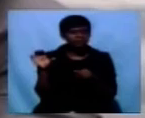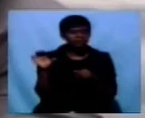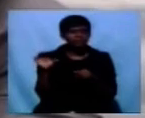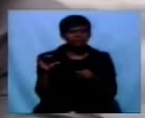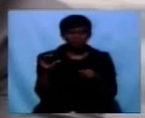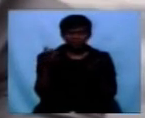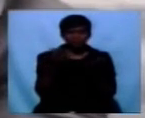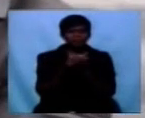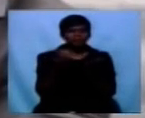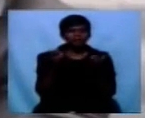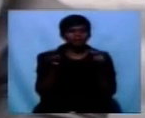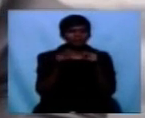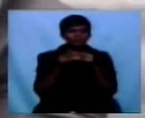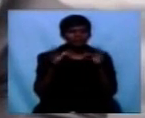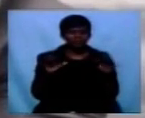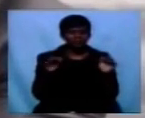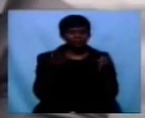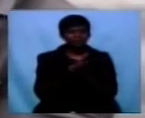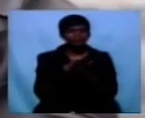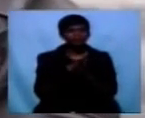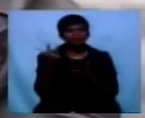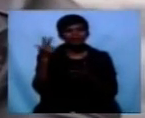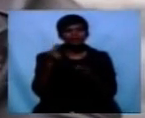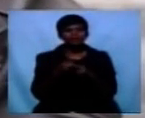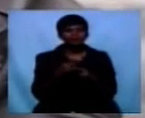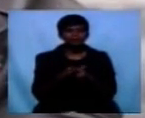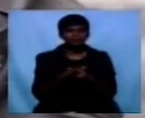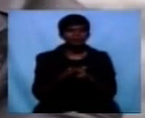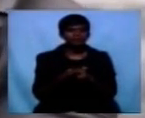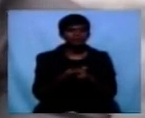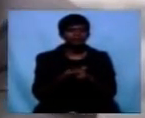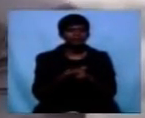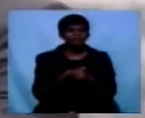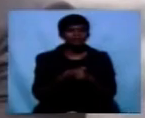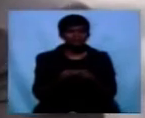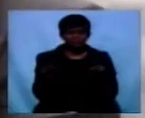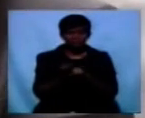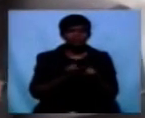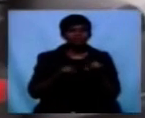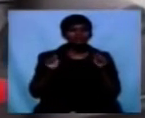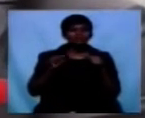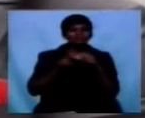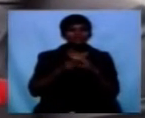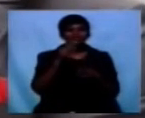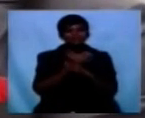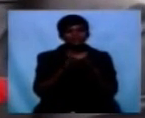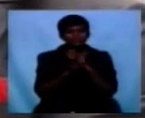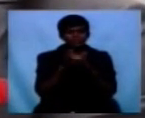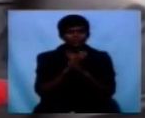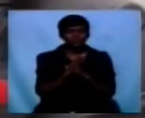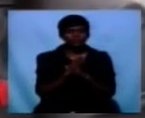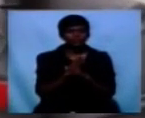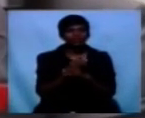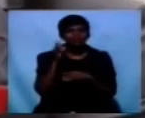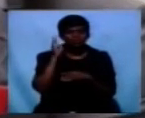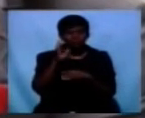financing, can take us a minimum of 3 months. And then we begin constructing. So we will